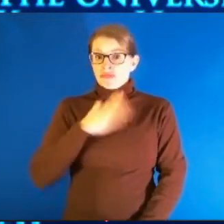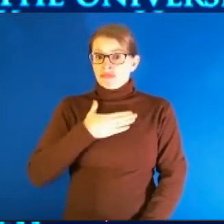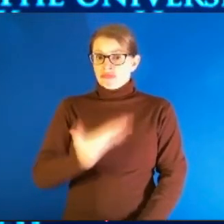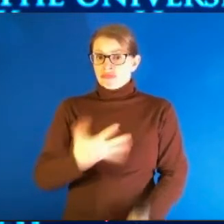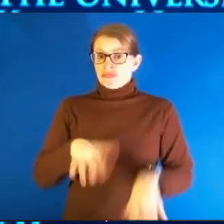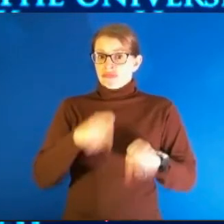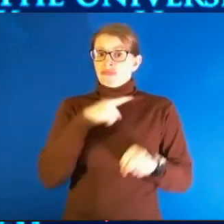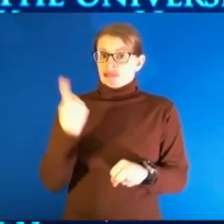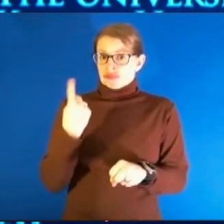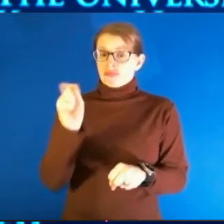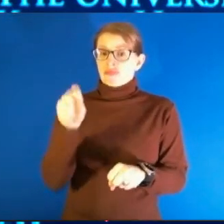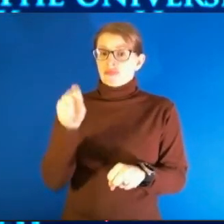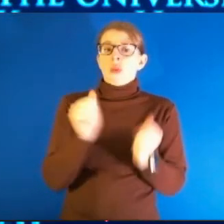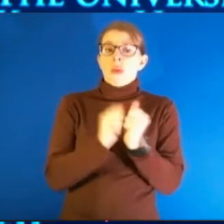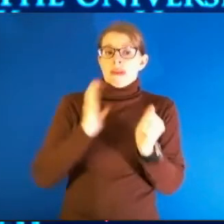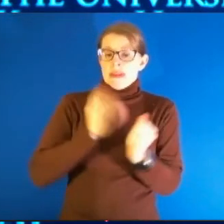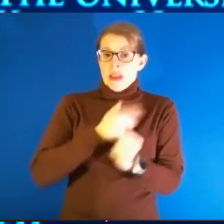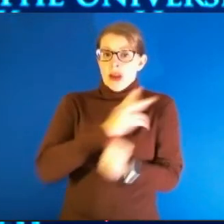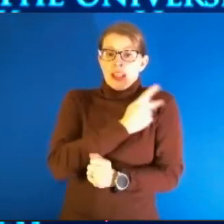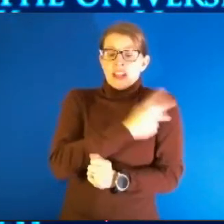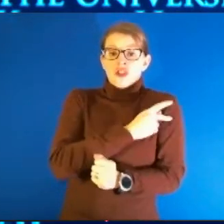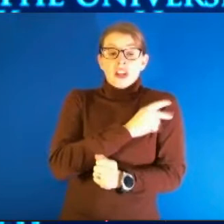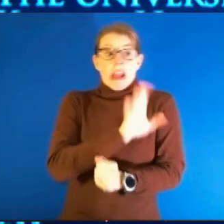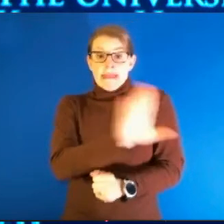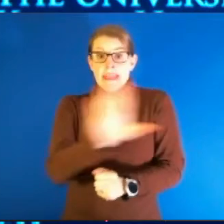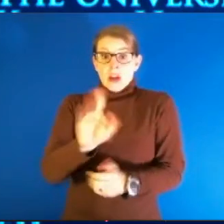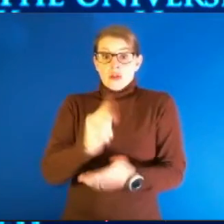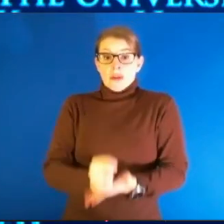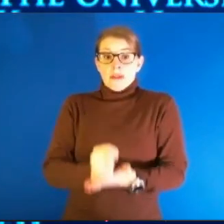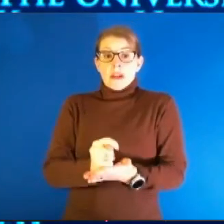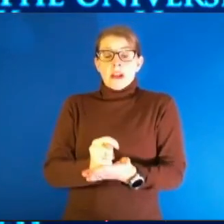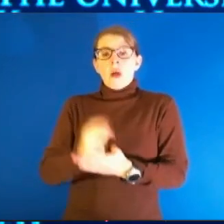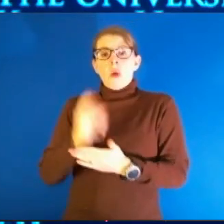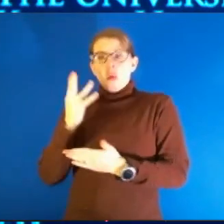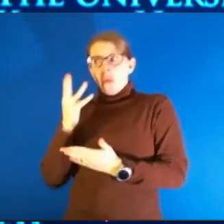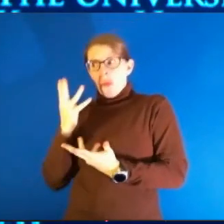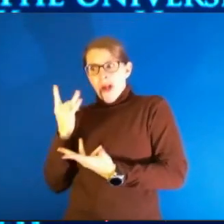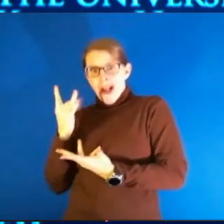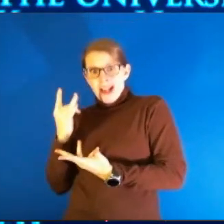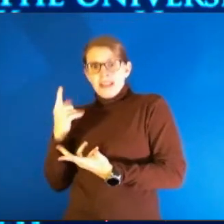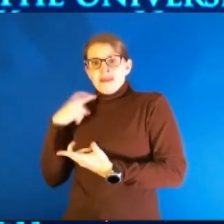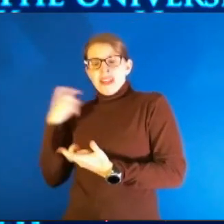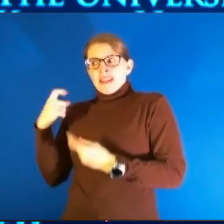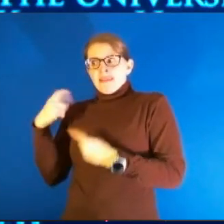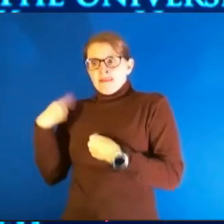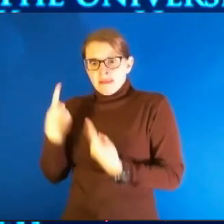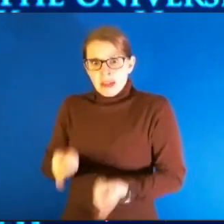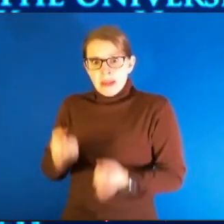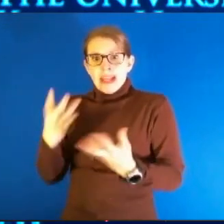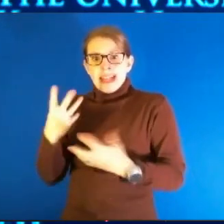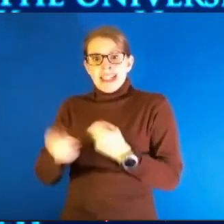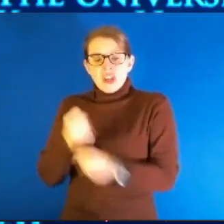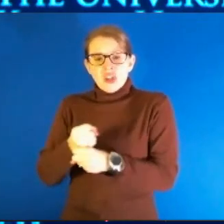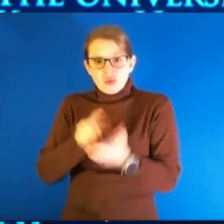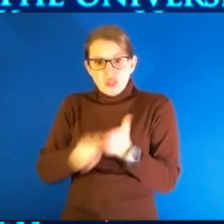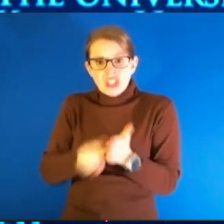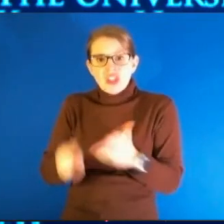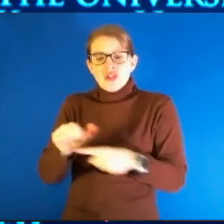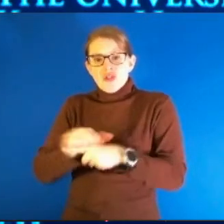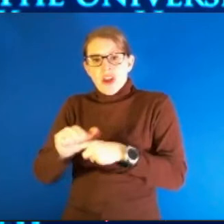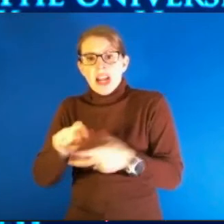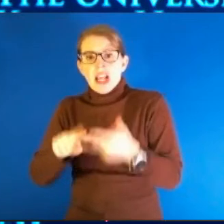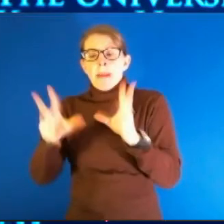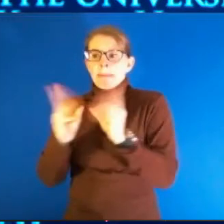risk with our patients and their treatments based on our years of training, based on our years of research, based on the time we've spent in meetings listening to other ways of